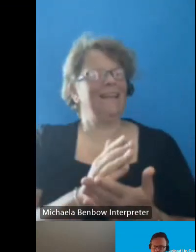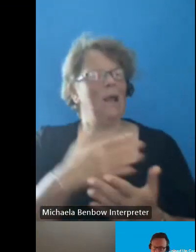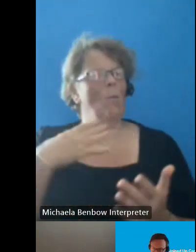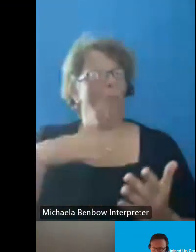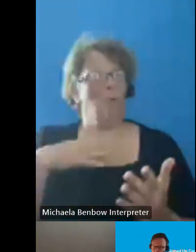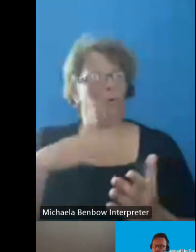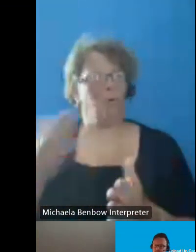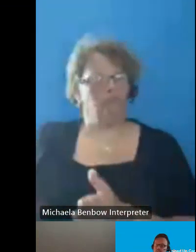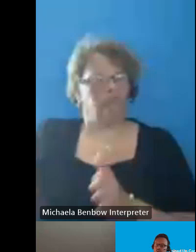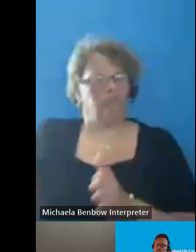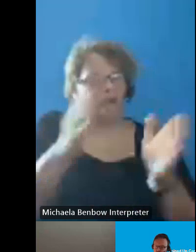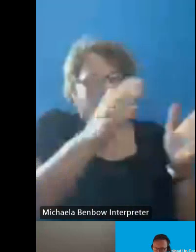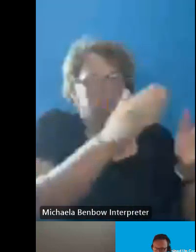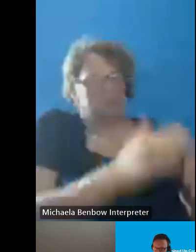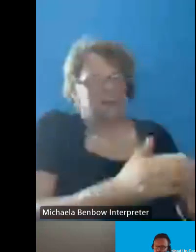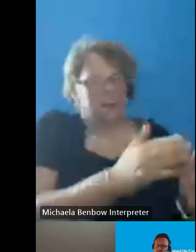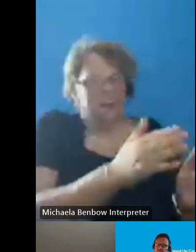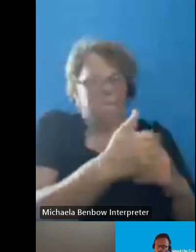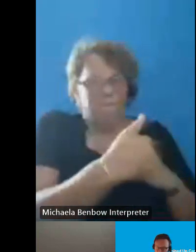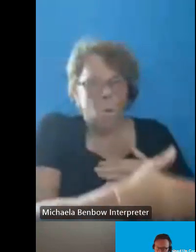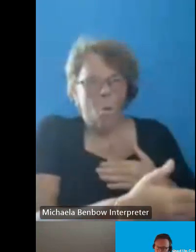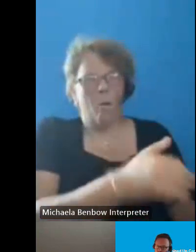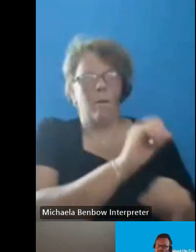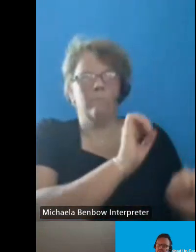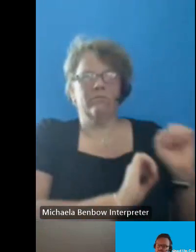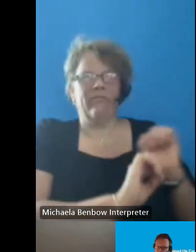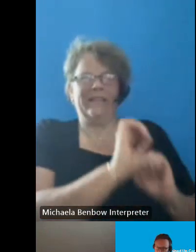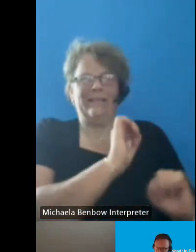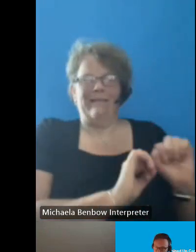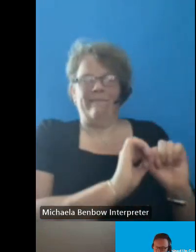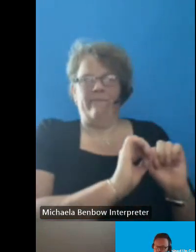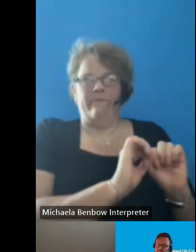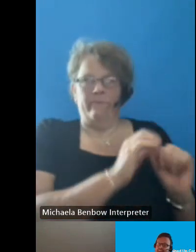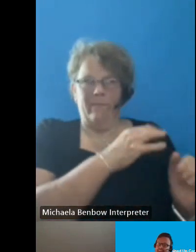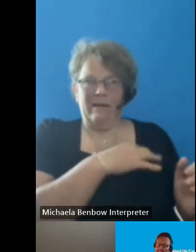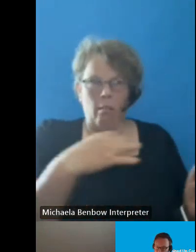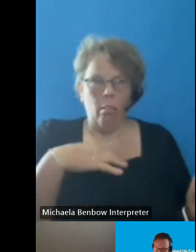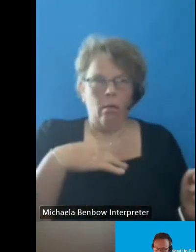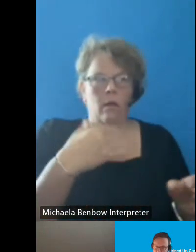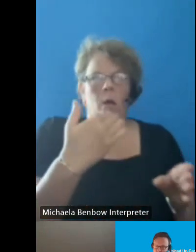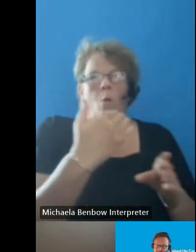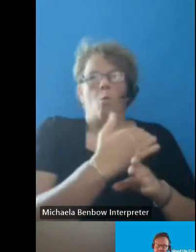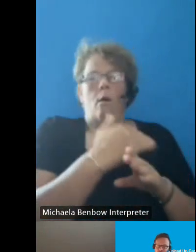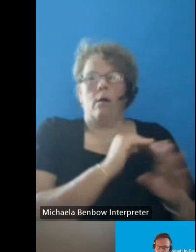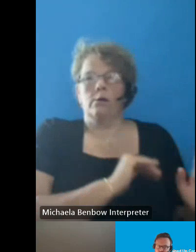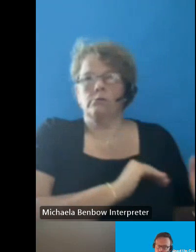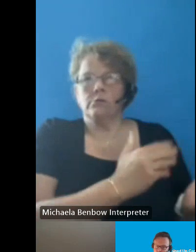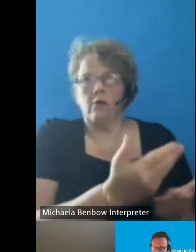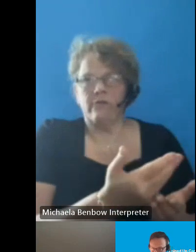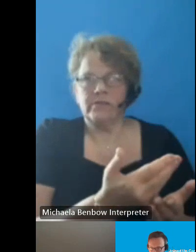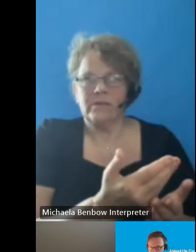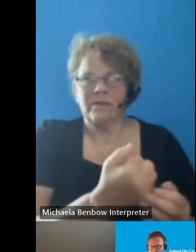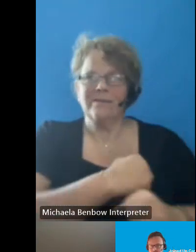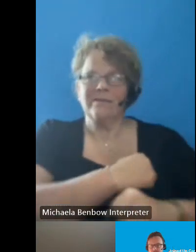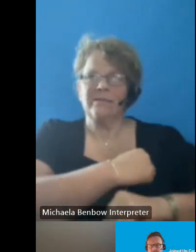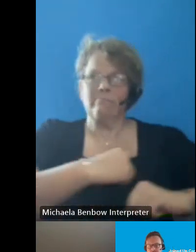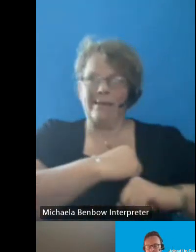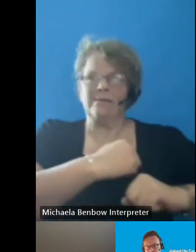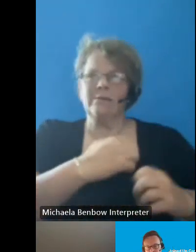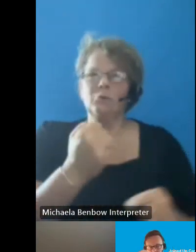shifting deliberately resource, workforce, service provision in the spaces that will actually make the